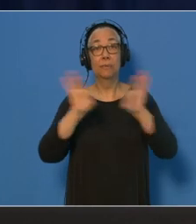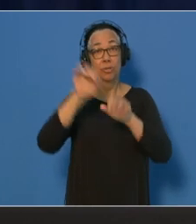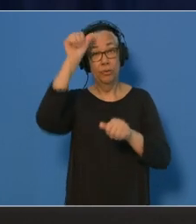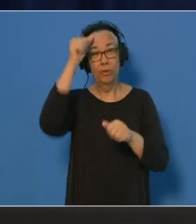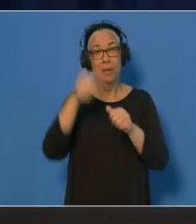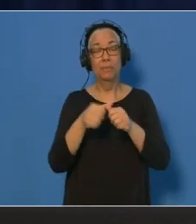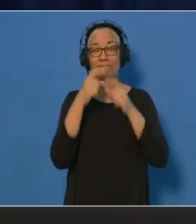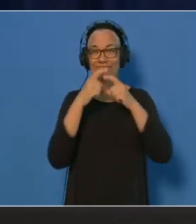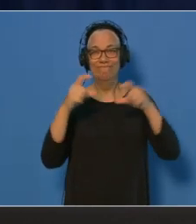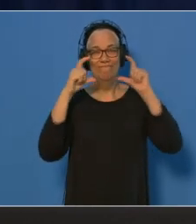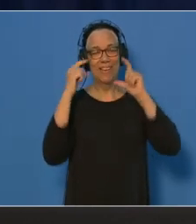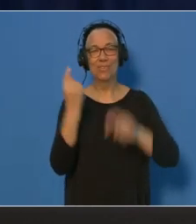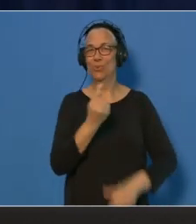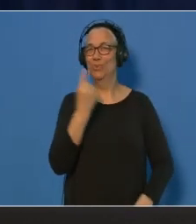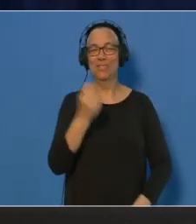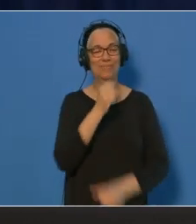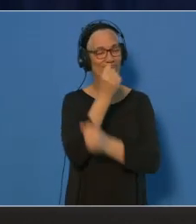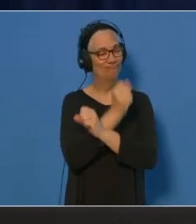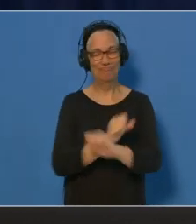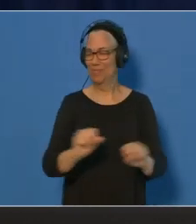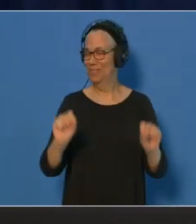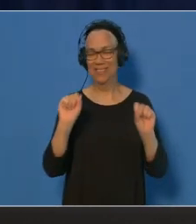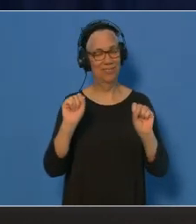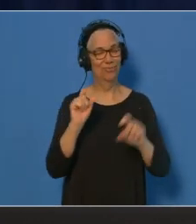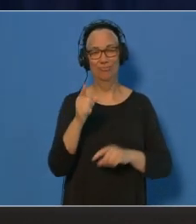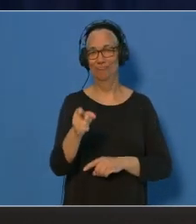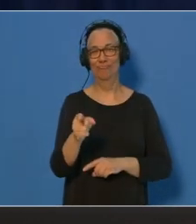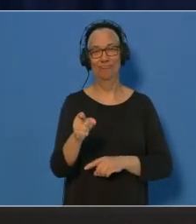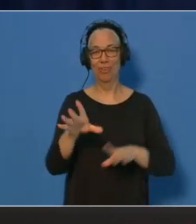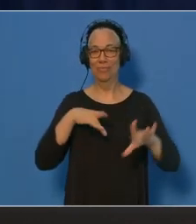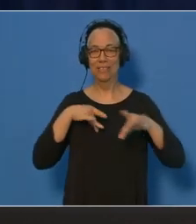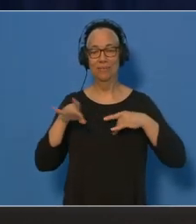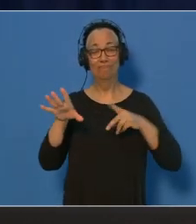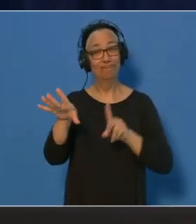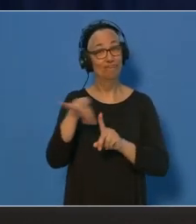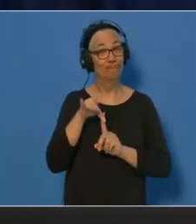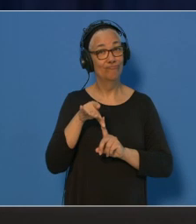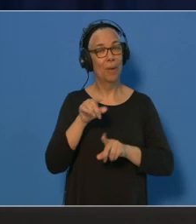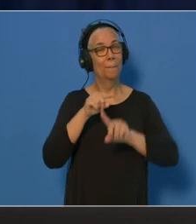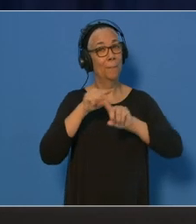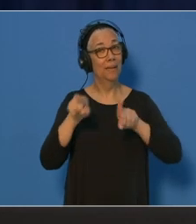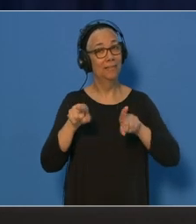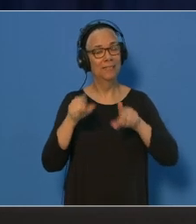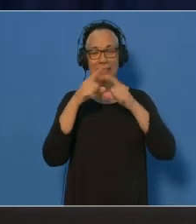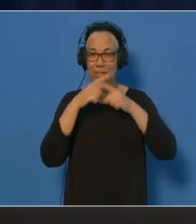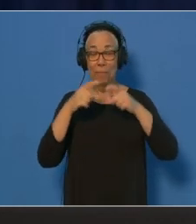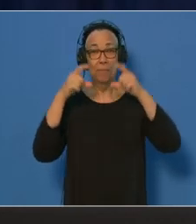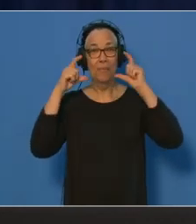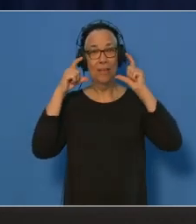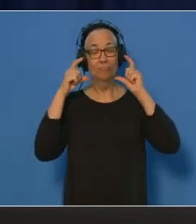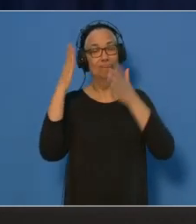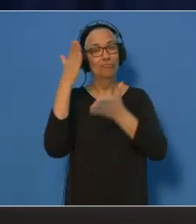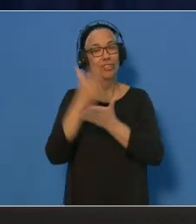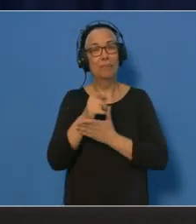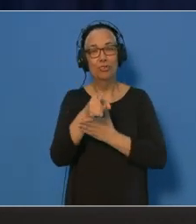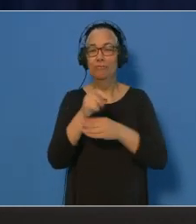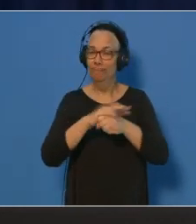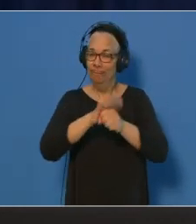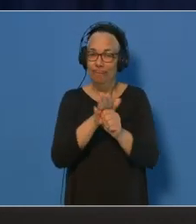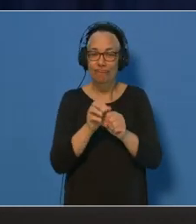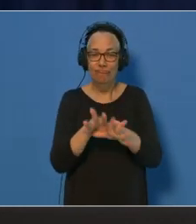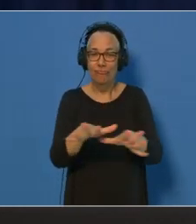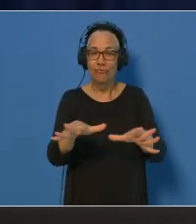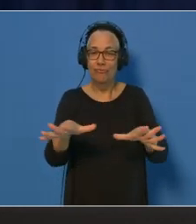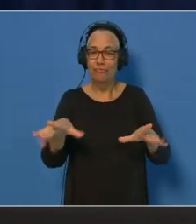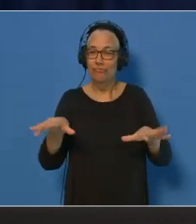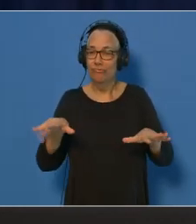by themselves will not protect you from contracting the coronavirus. But what a mask will do is prevent you from spreading the